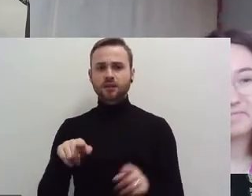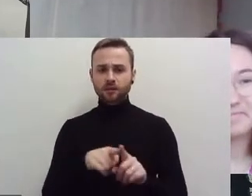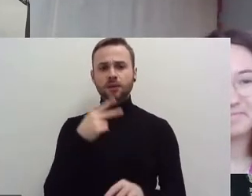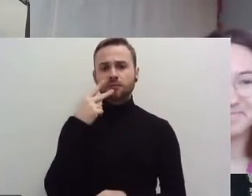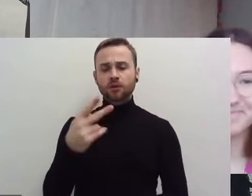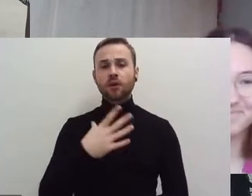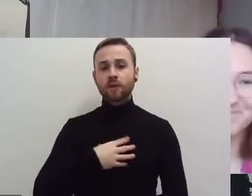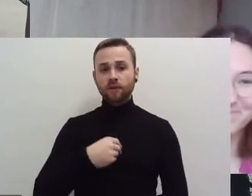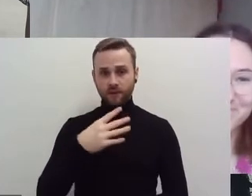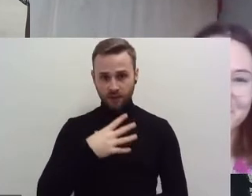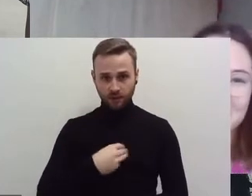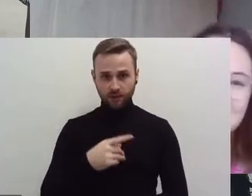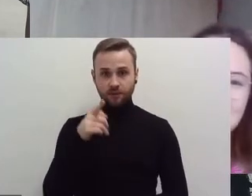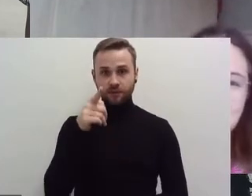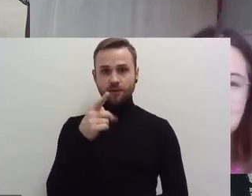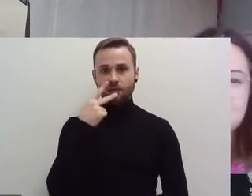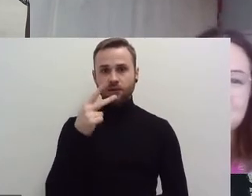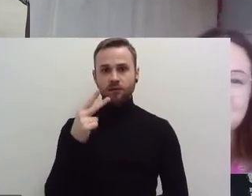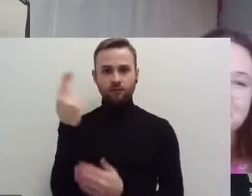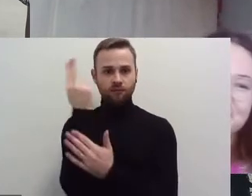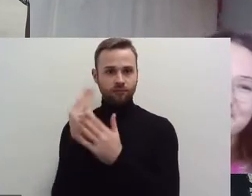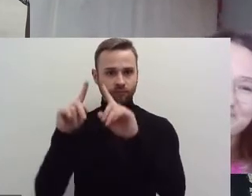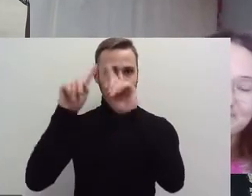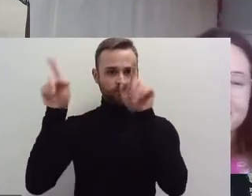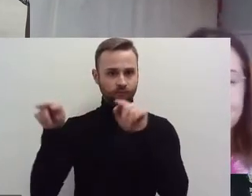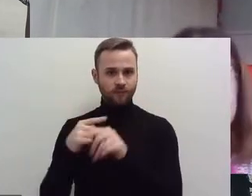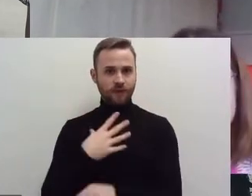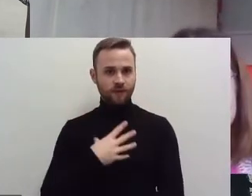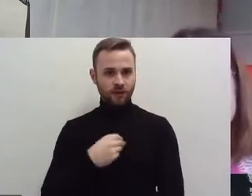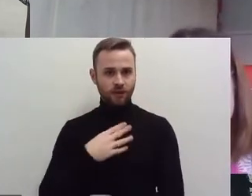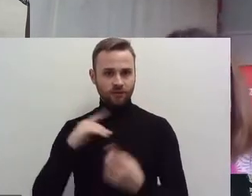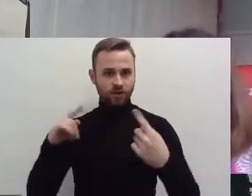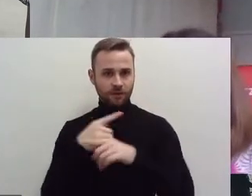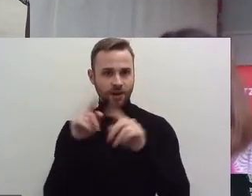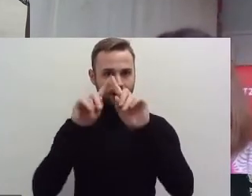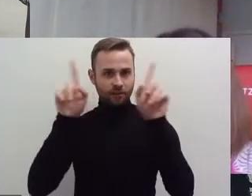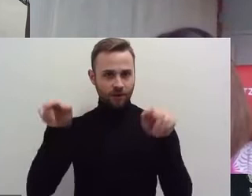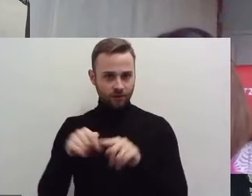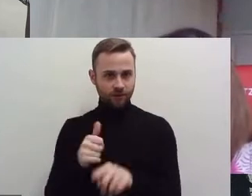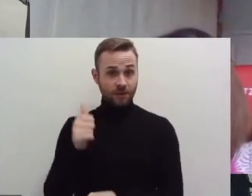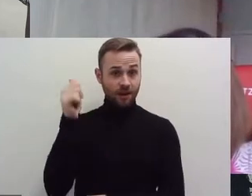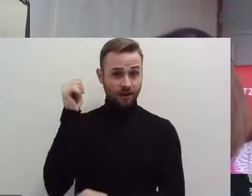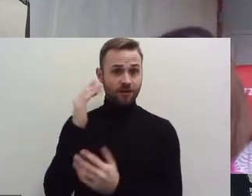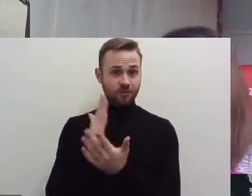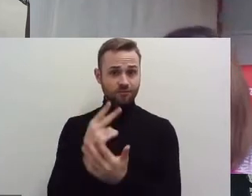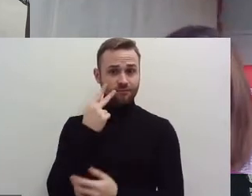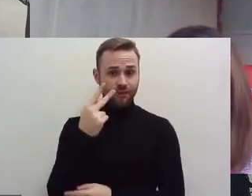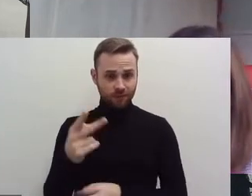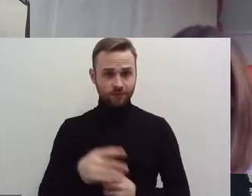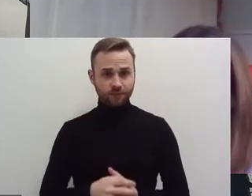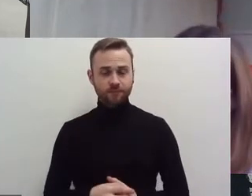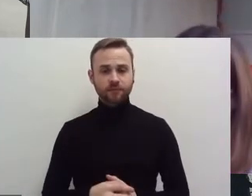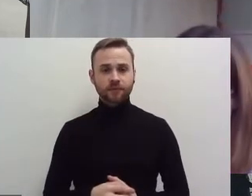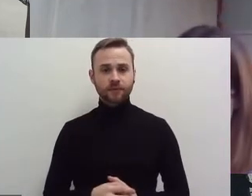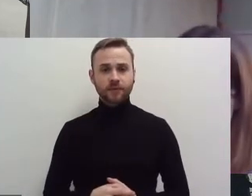I had to mention it. I think that everyone had a chance to see that. So how do we make the sustainable development goals a part of our